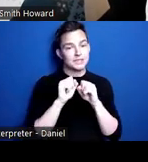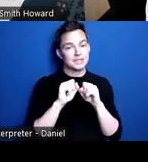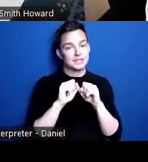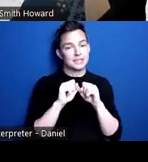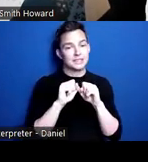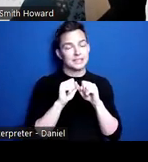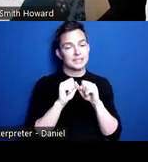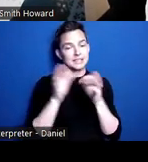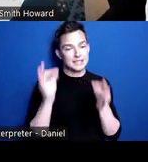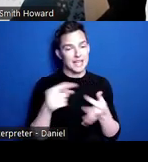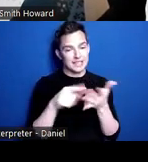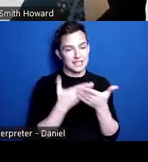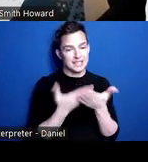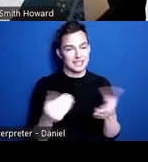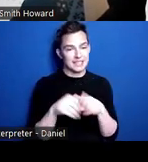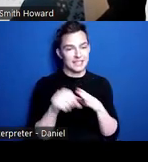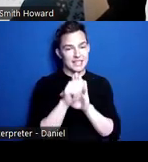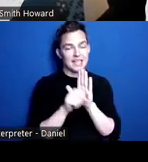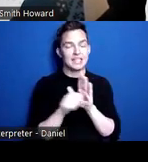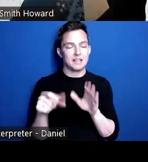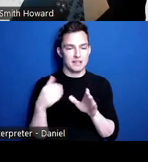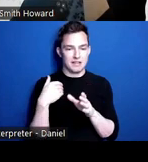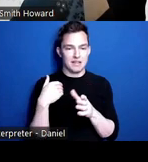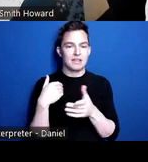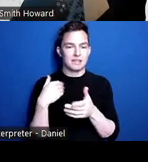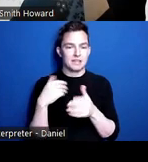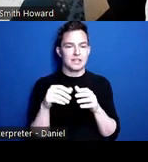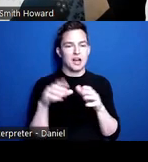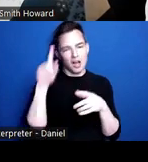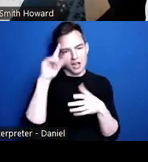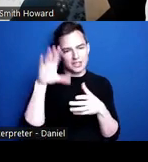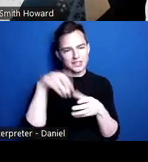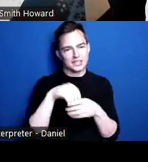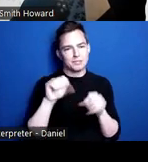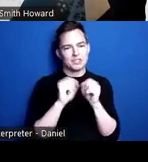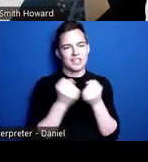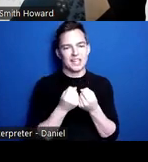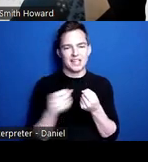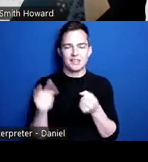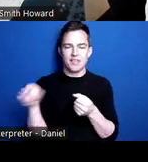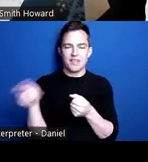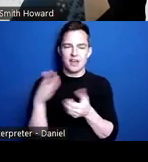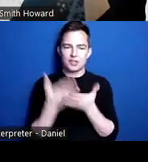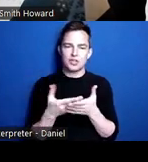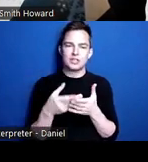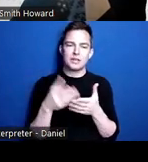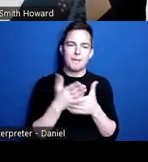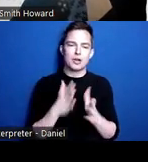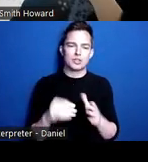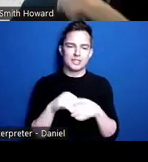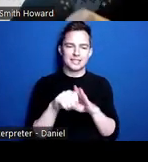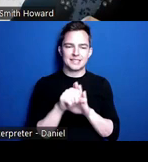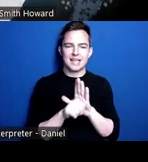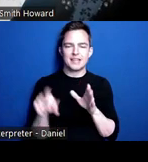in the state, are good partners. They clearly see the need for this type of